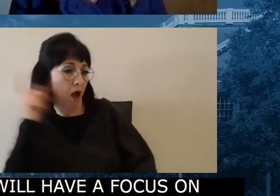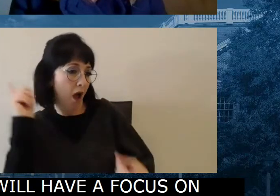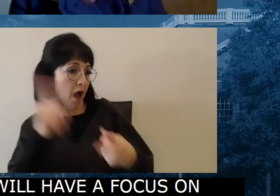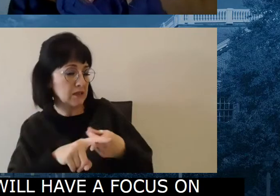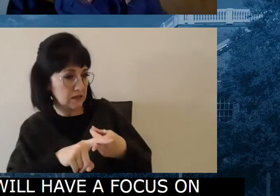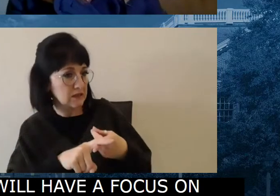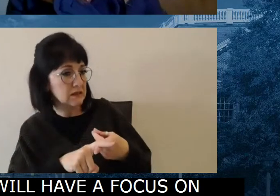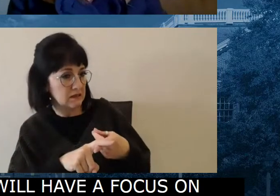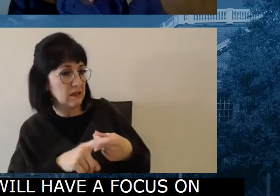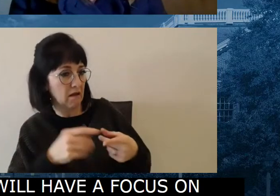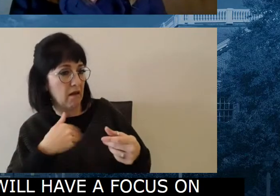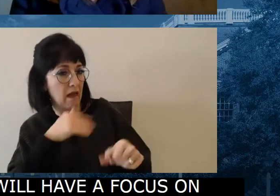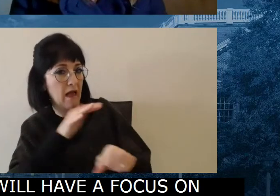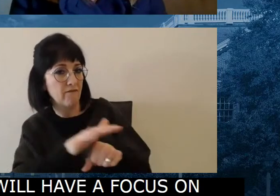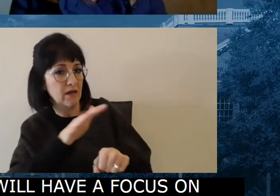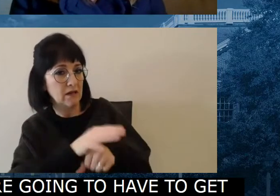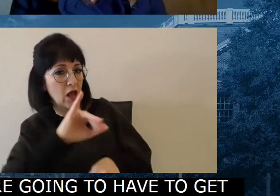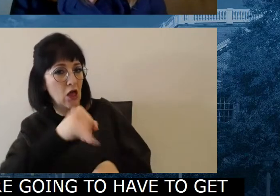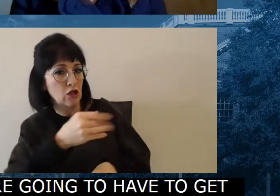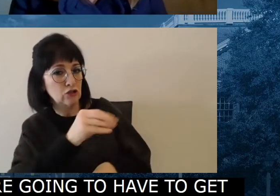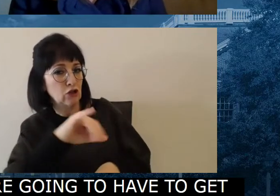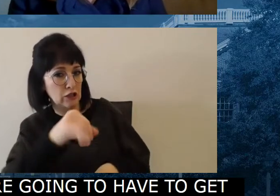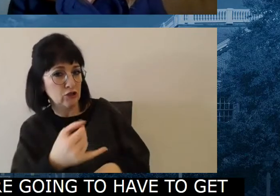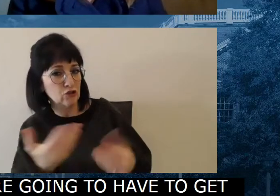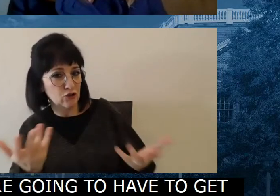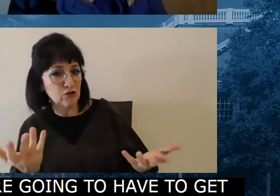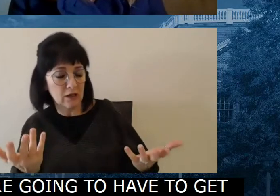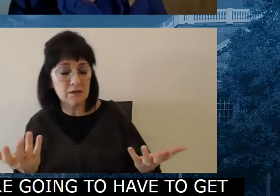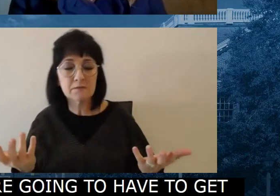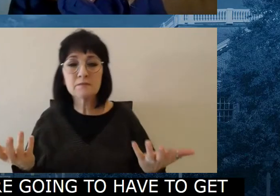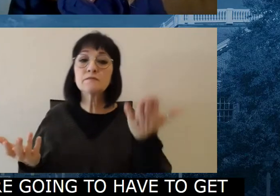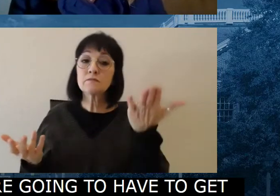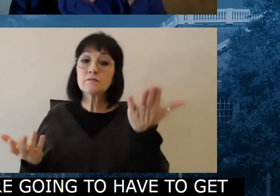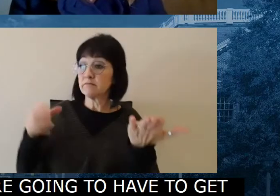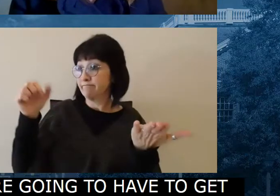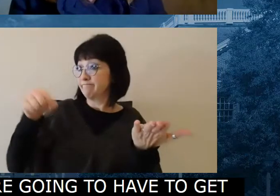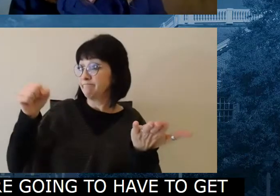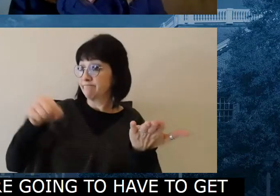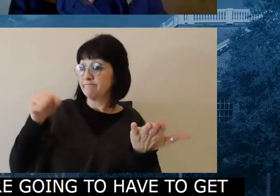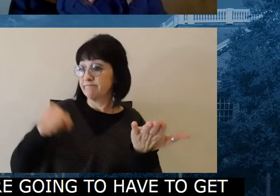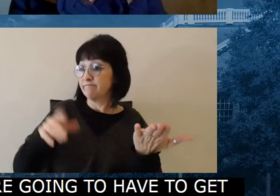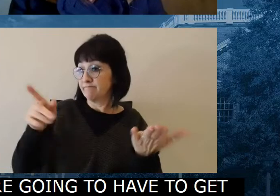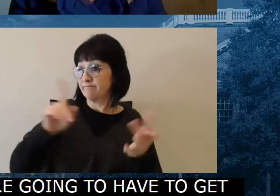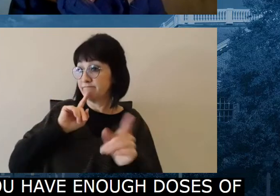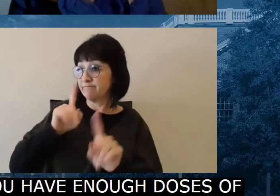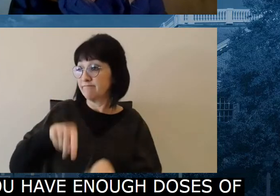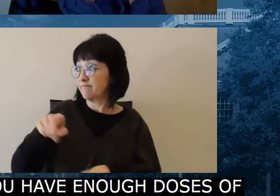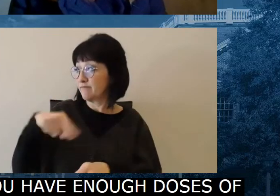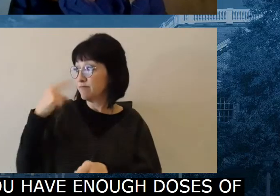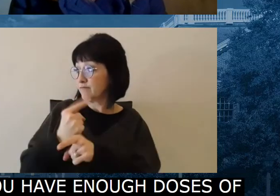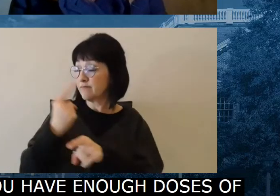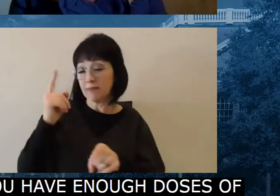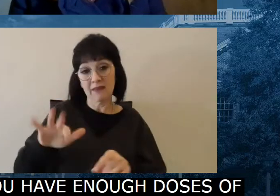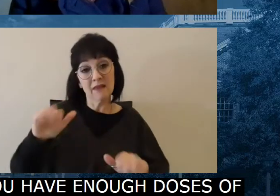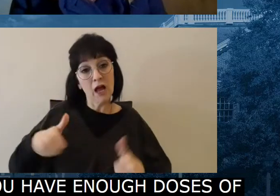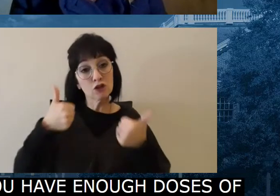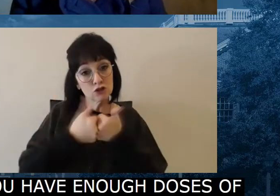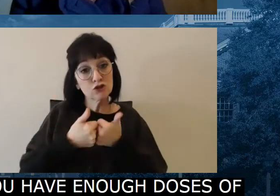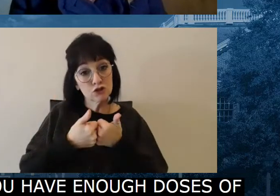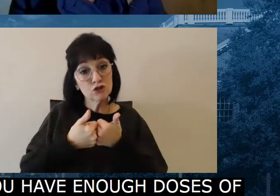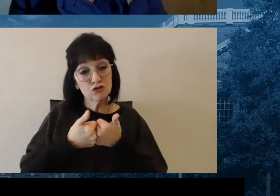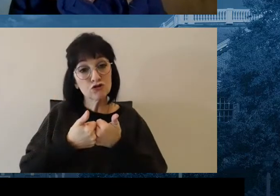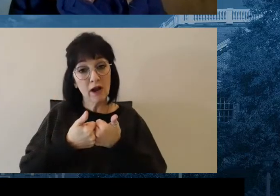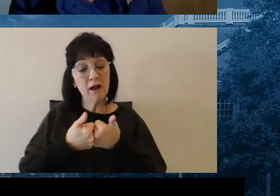you really have figured it out, and that is once you have, and this is the challenge of having big events for your